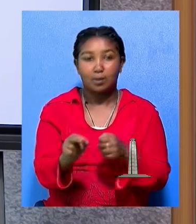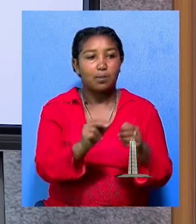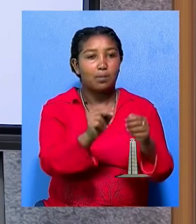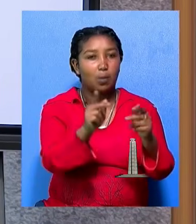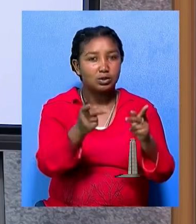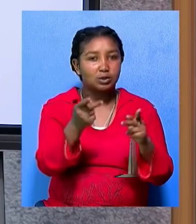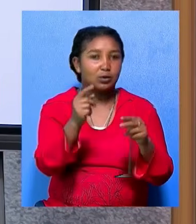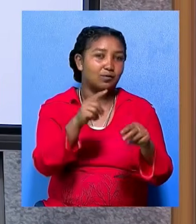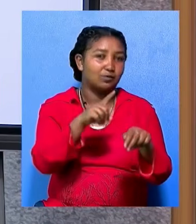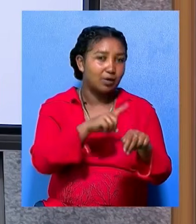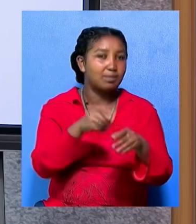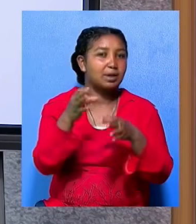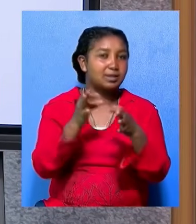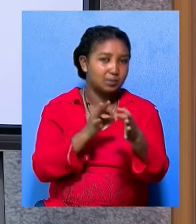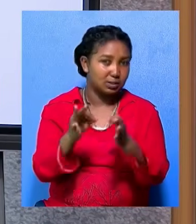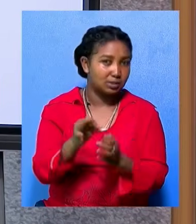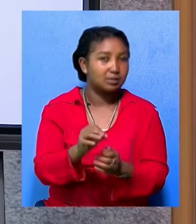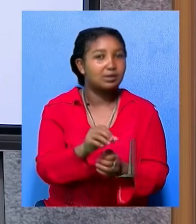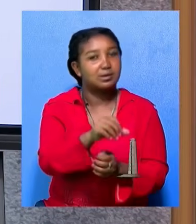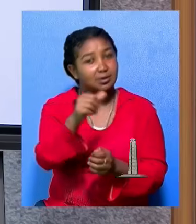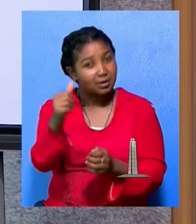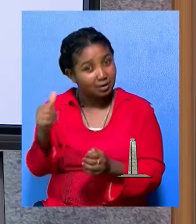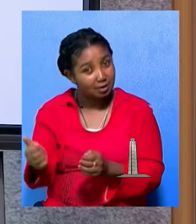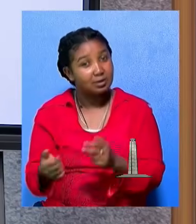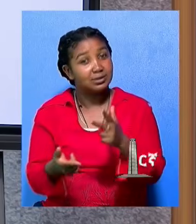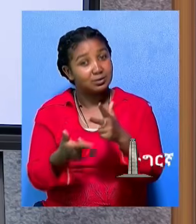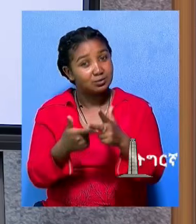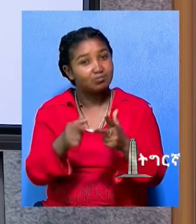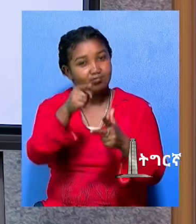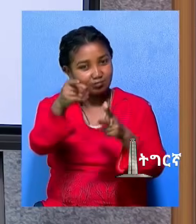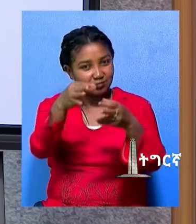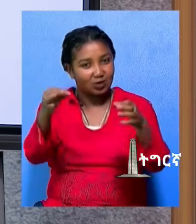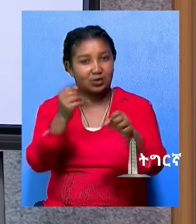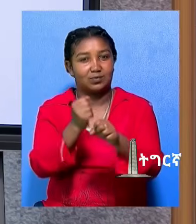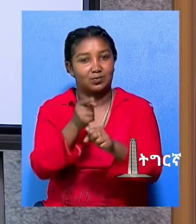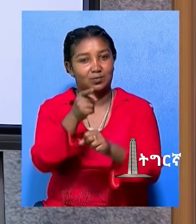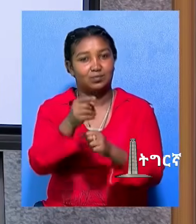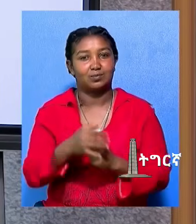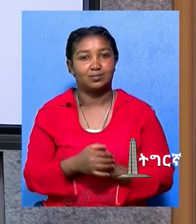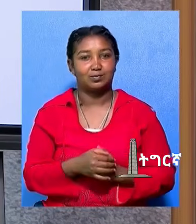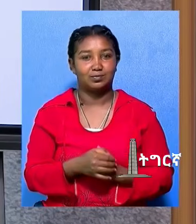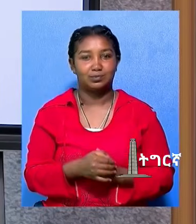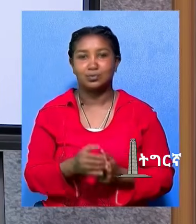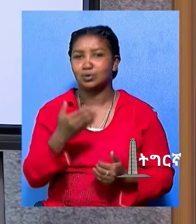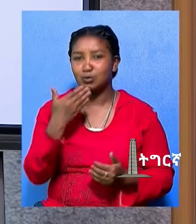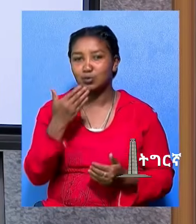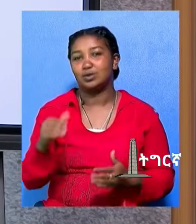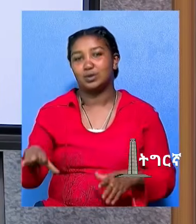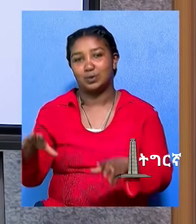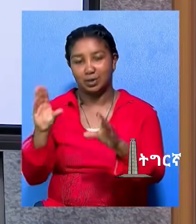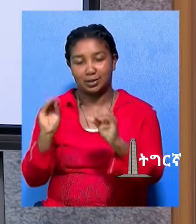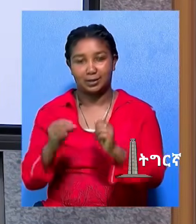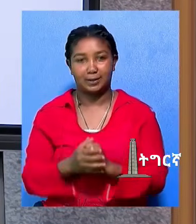time expressions. And then you're going to make sentence. Good students,